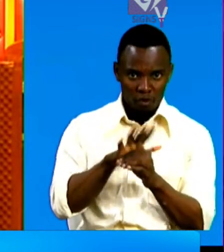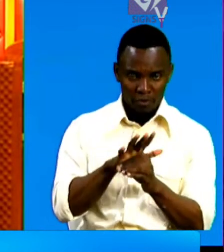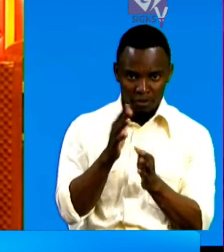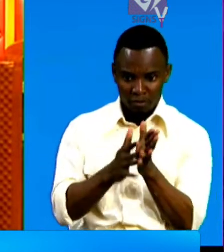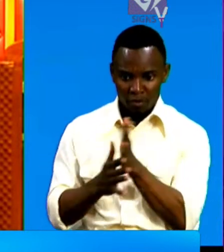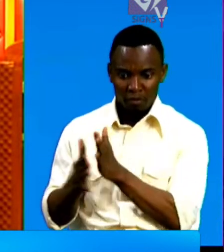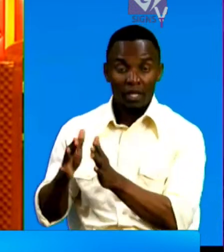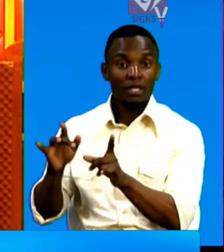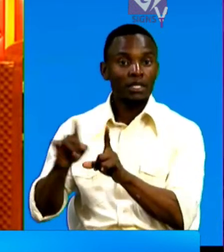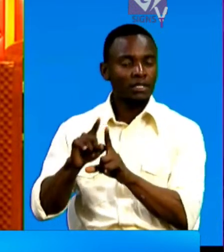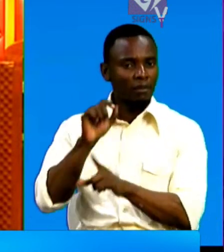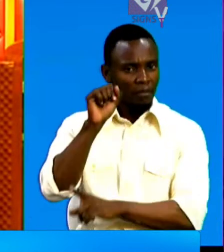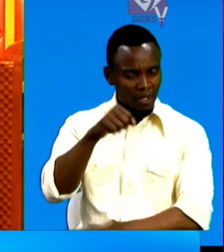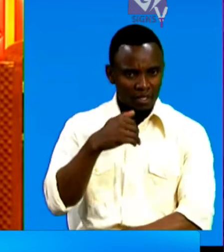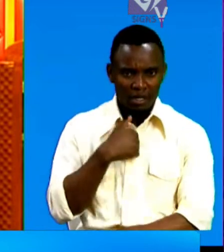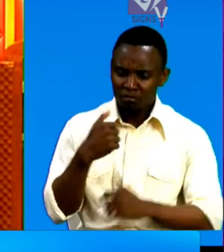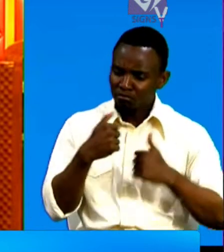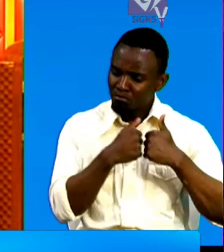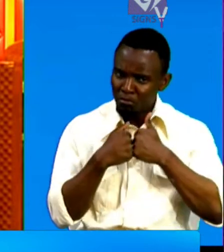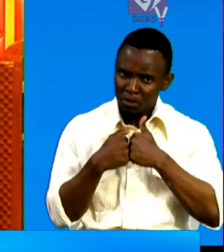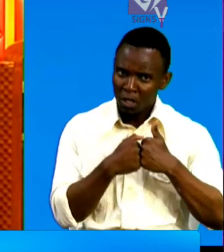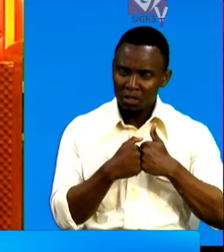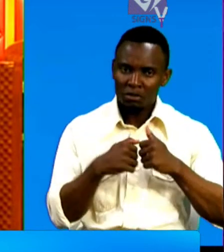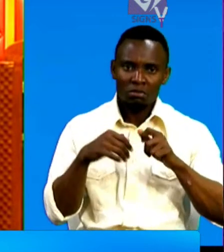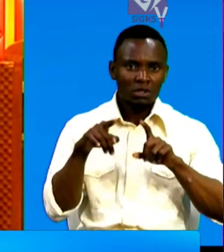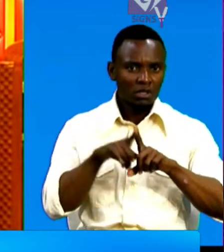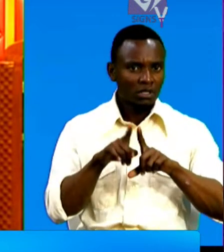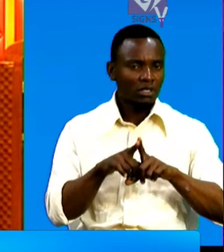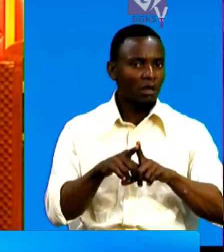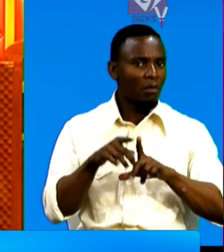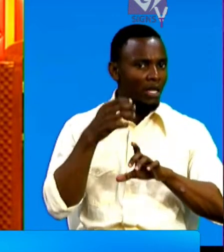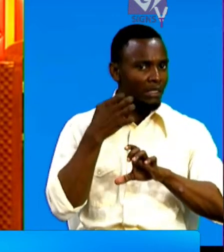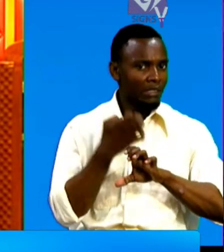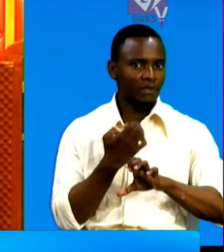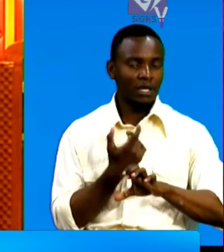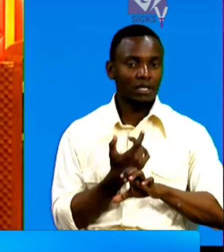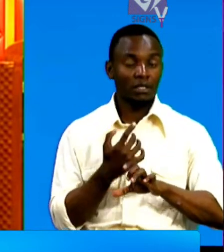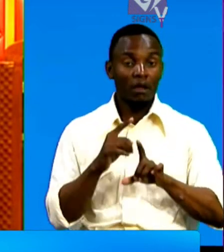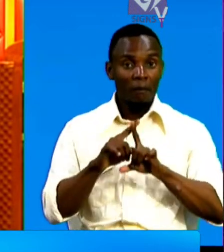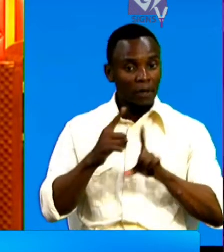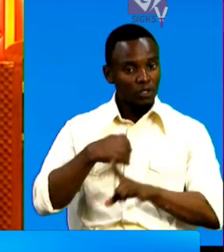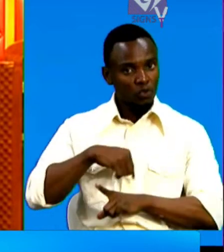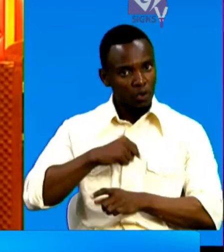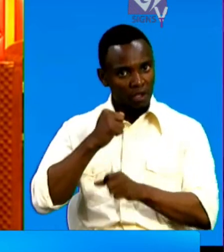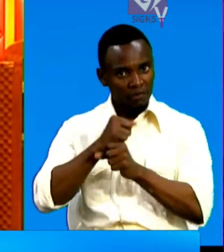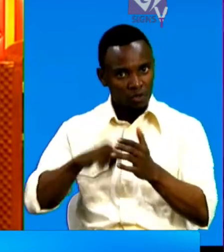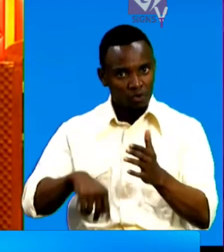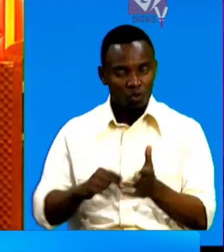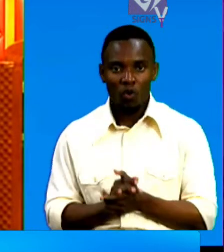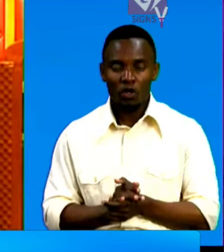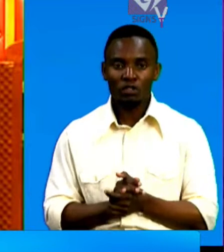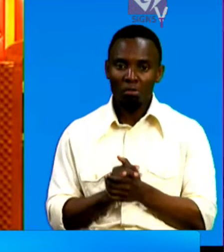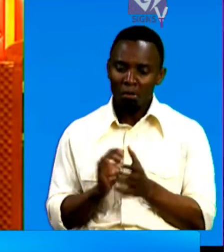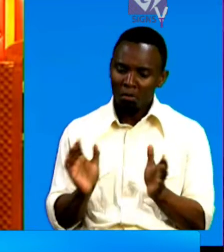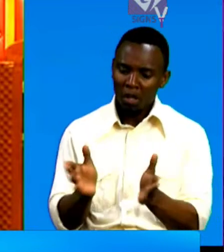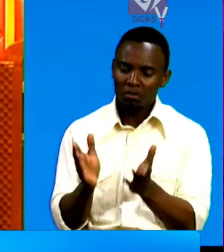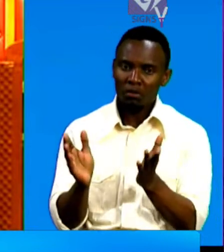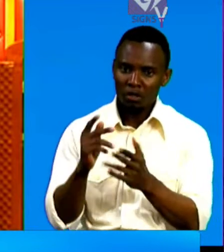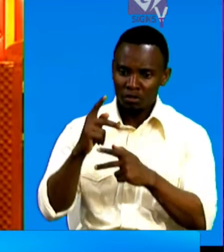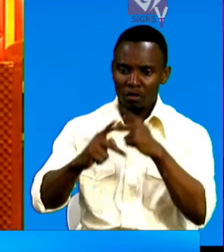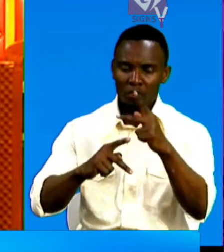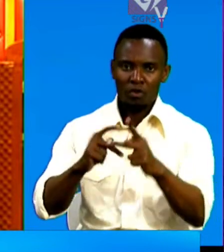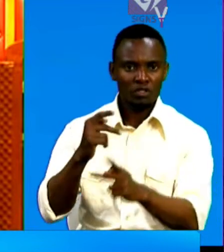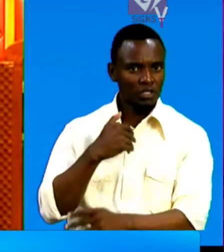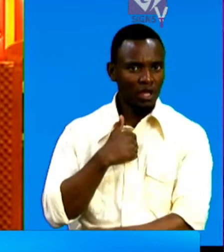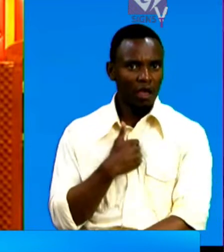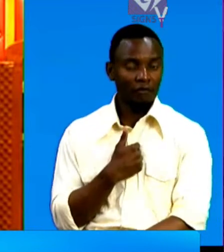enormous challenges and tremendous difficulties, we have made encouraging progress in a positive direction. This